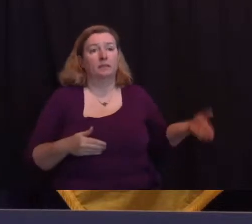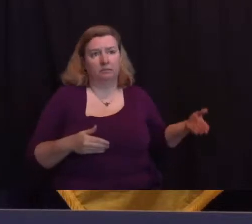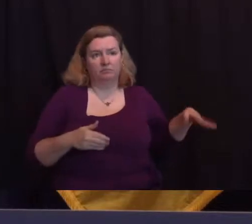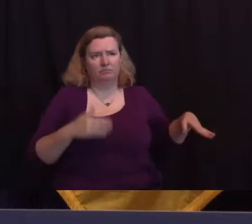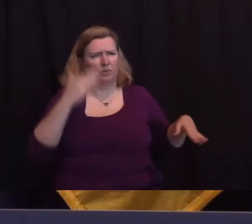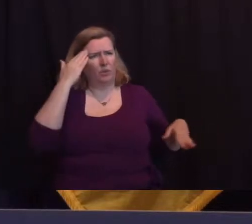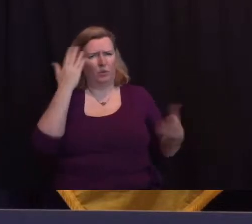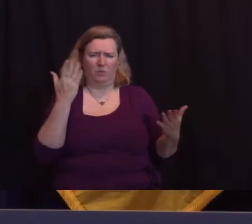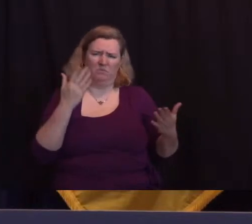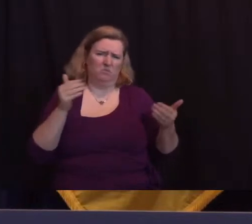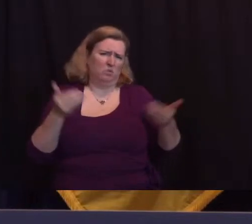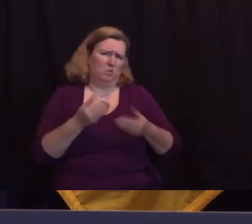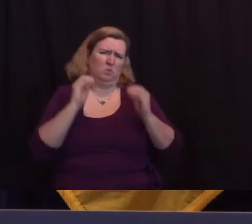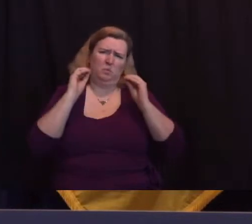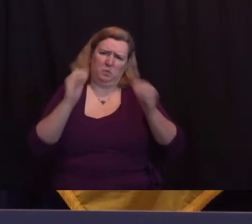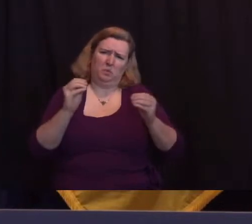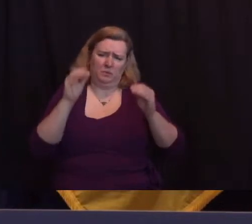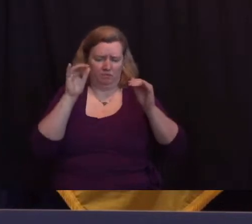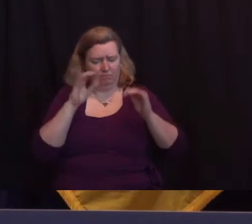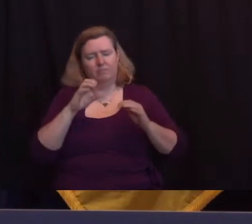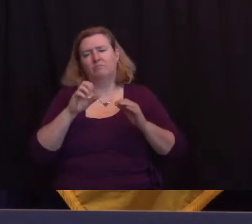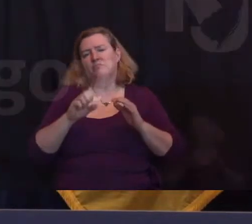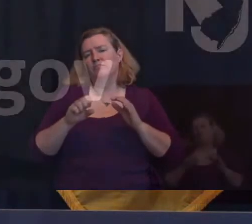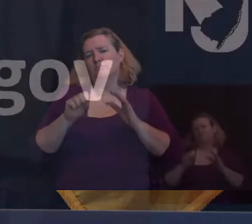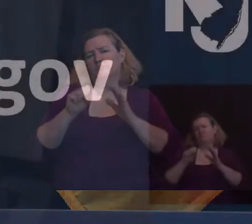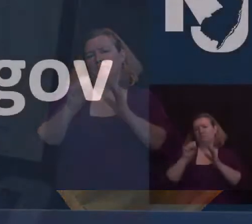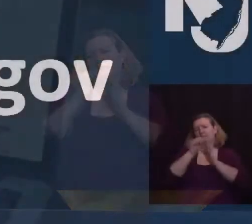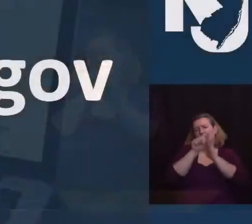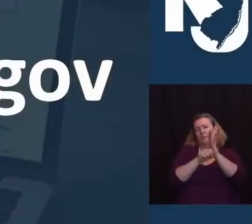introduction again, the Superintendent of the State Police, Colonel Pat Callahan.